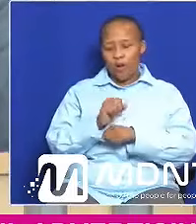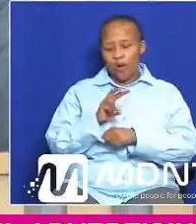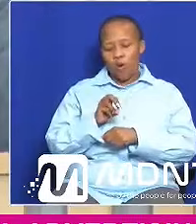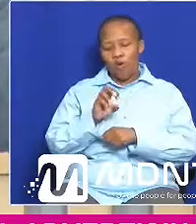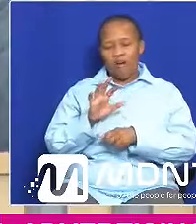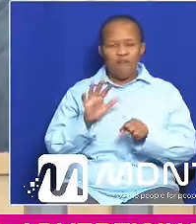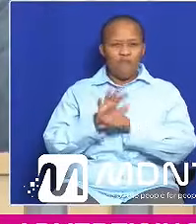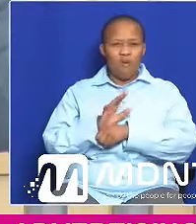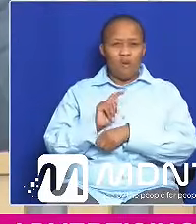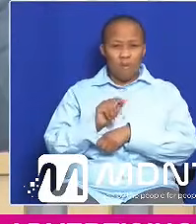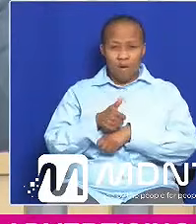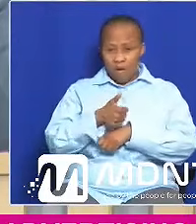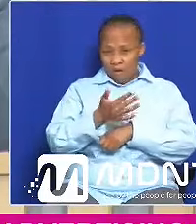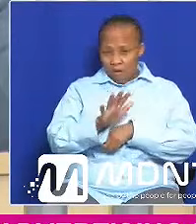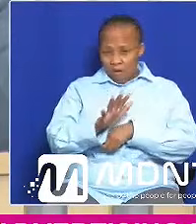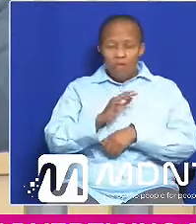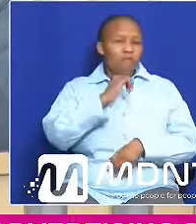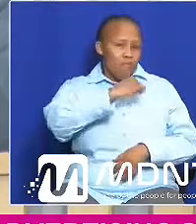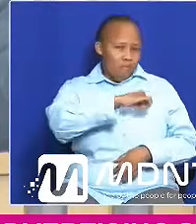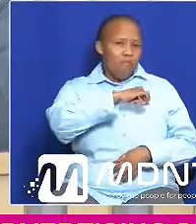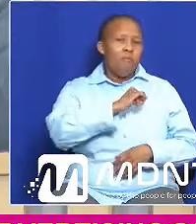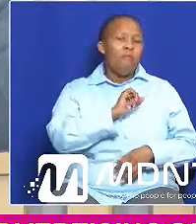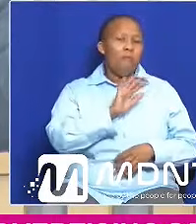yes. Now,